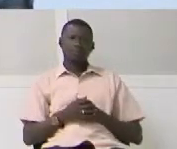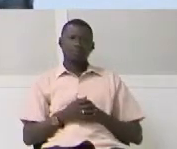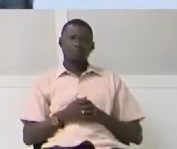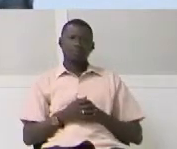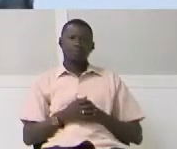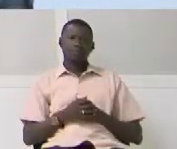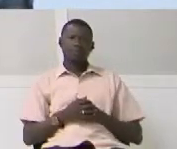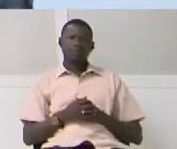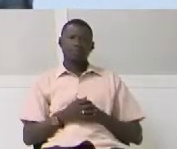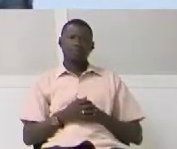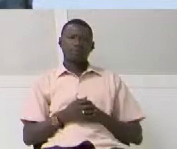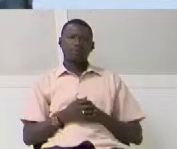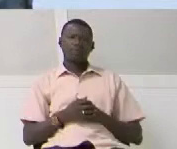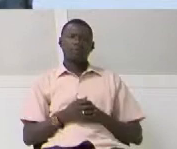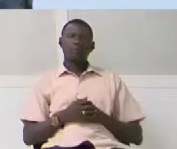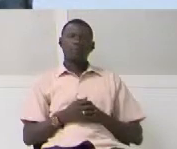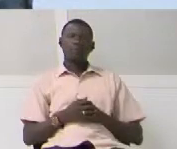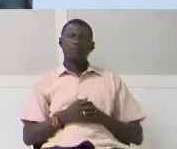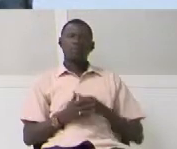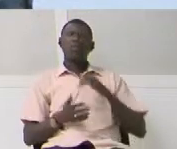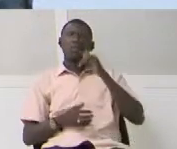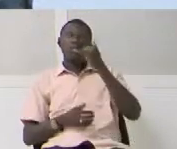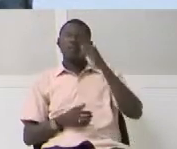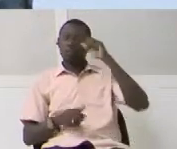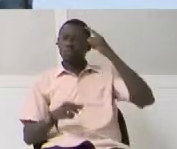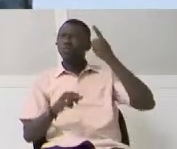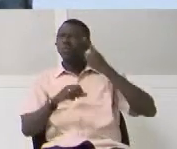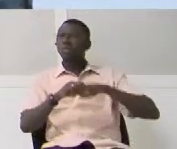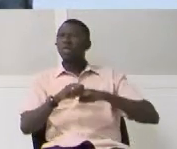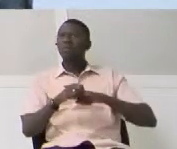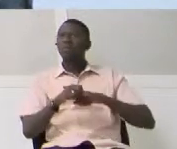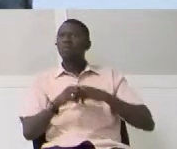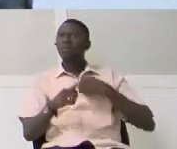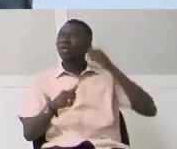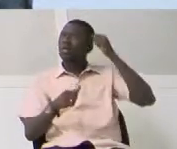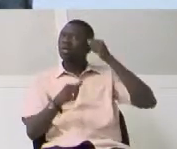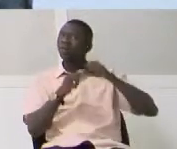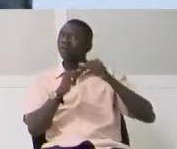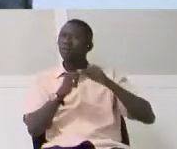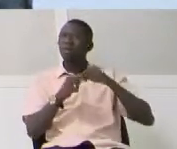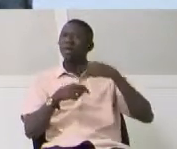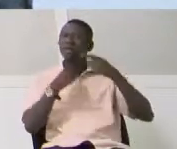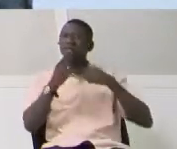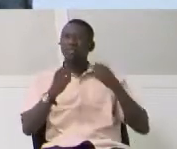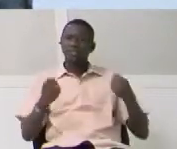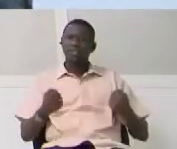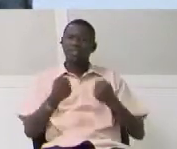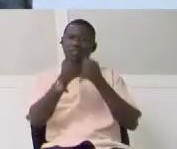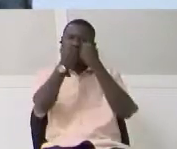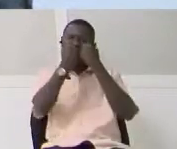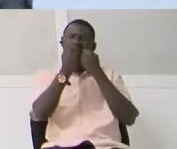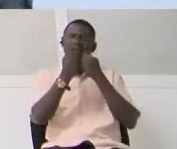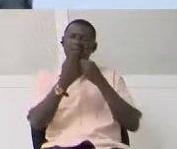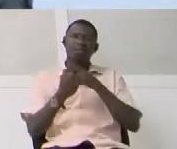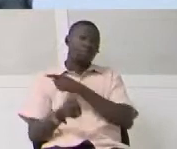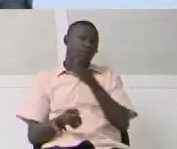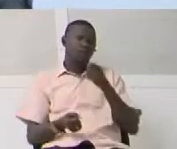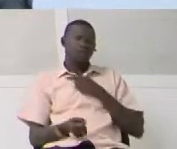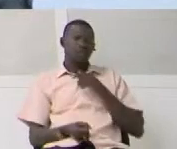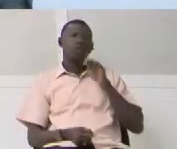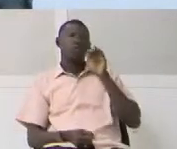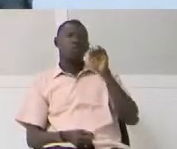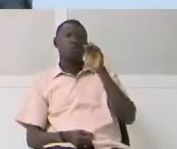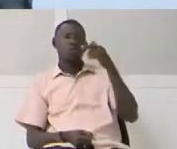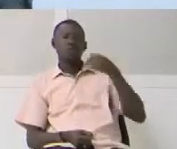sometime yes remember but after accident bi sometime la ni day guy ñu call ma bere day